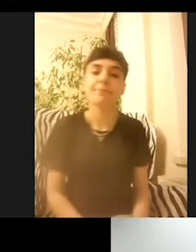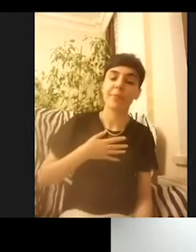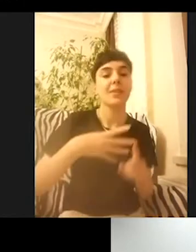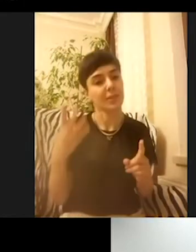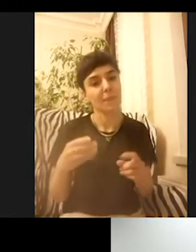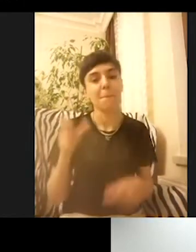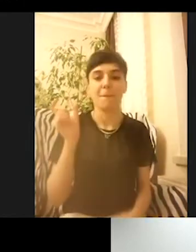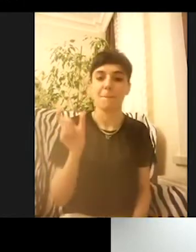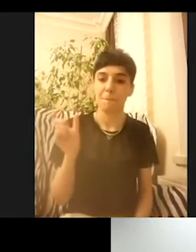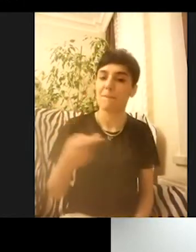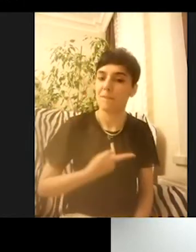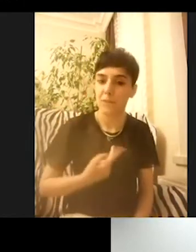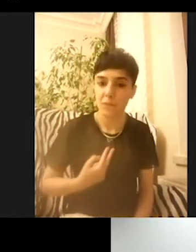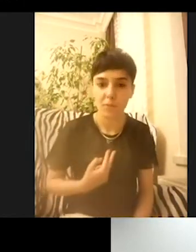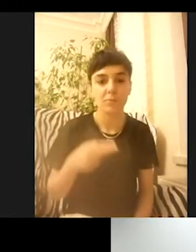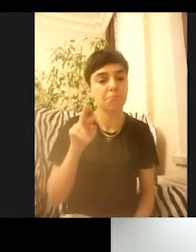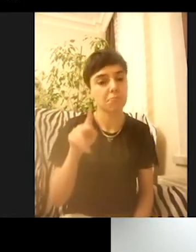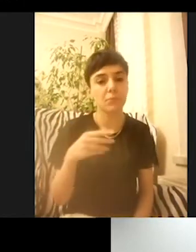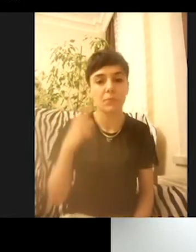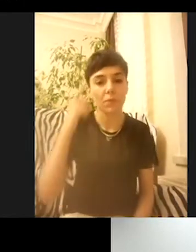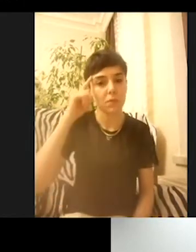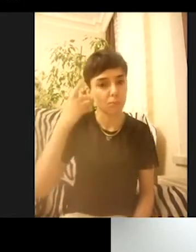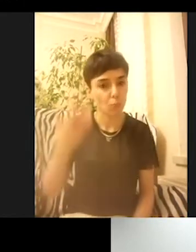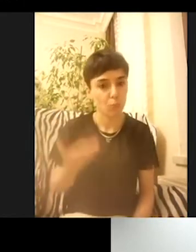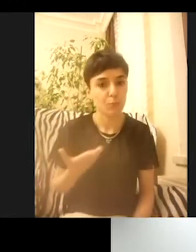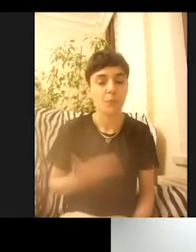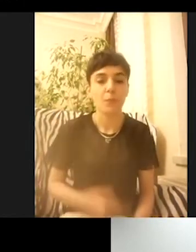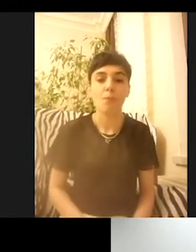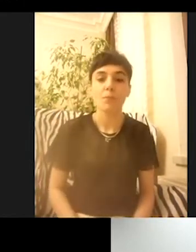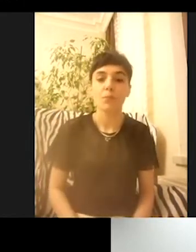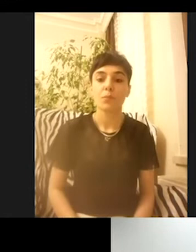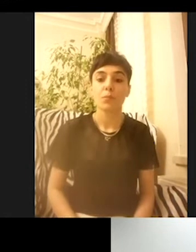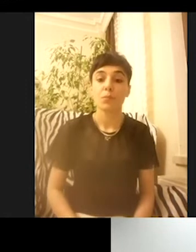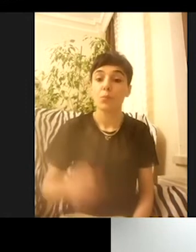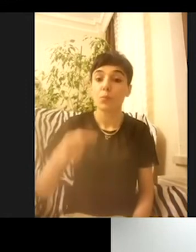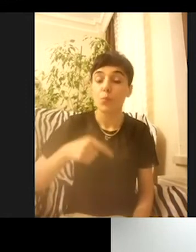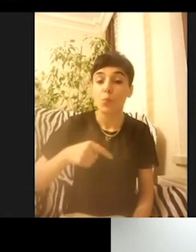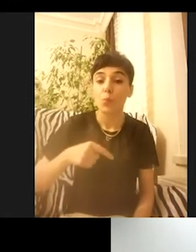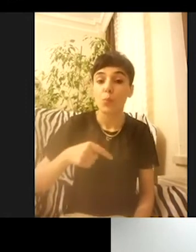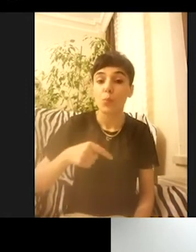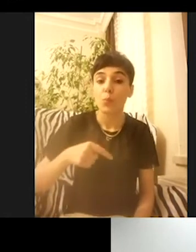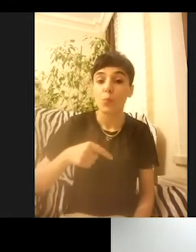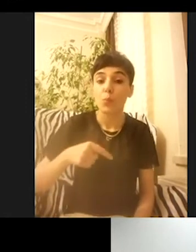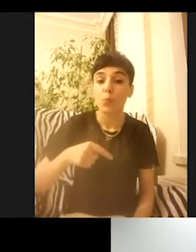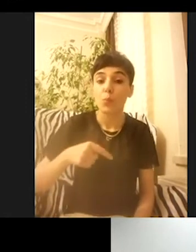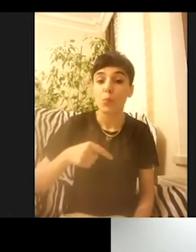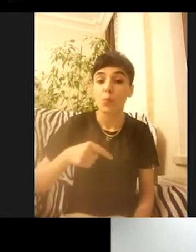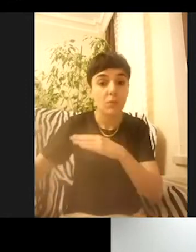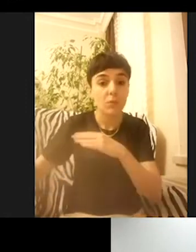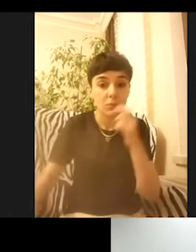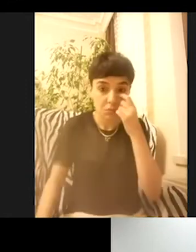this moment is a servitude to nationalism? It has a potential to